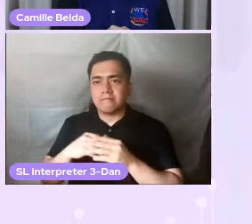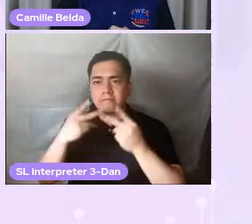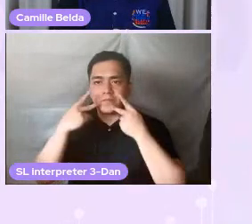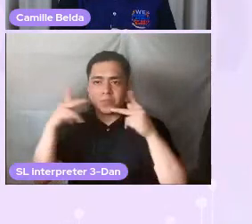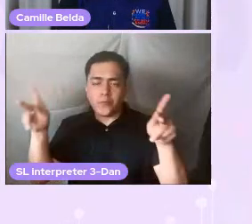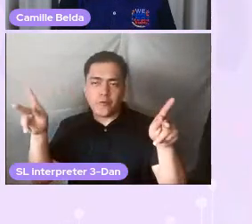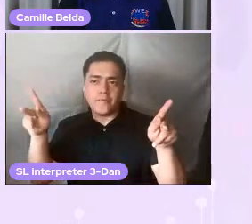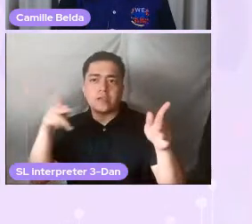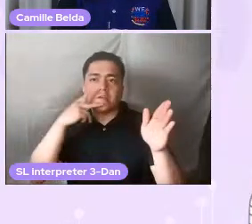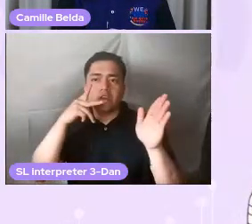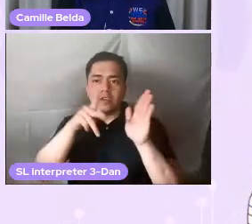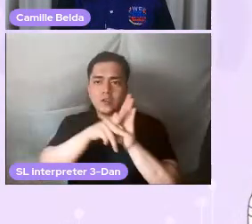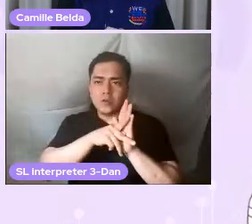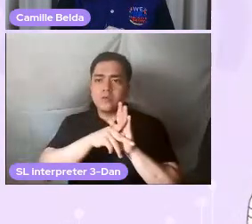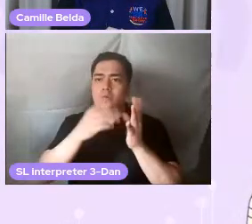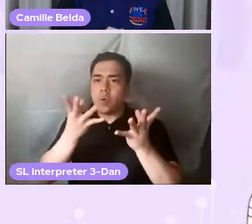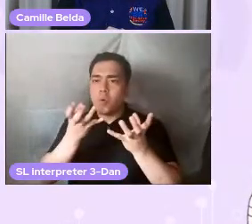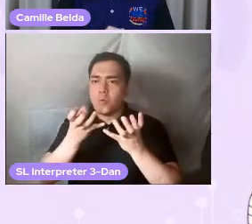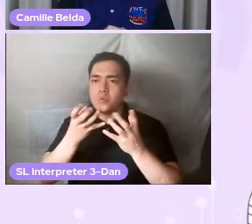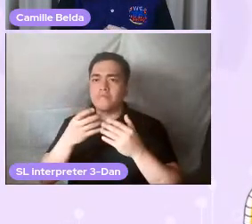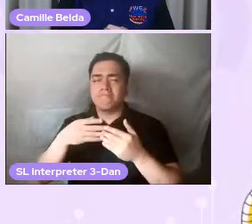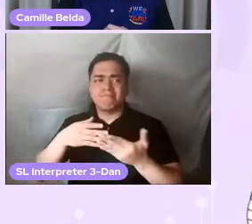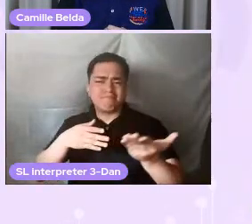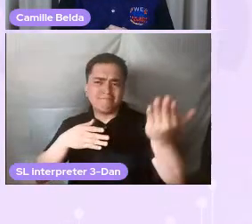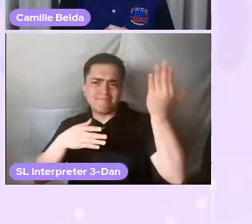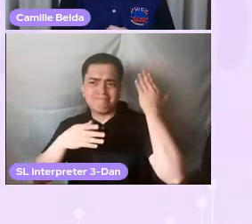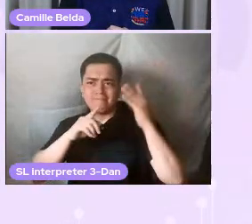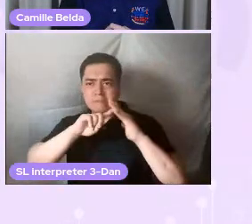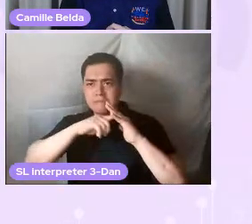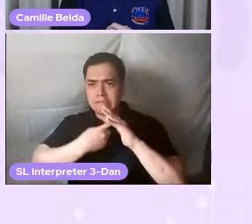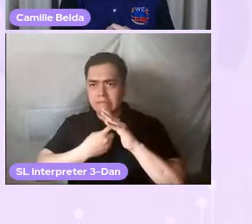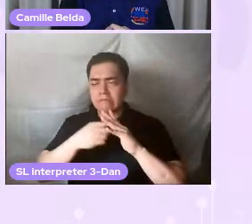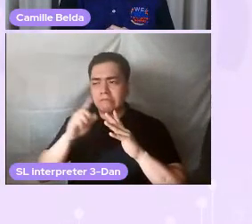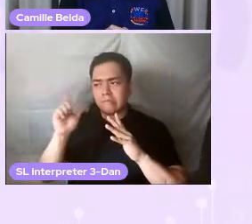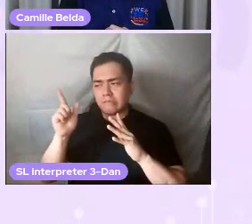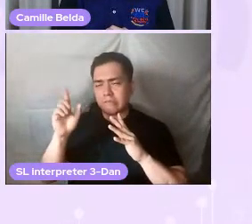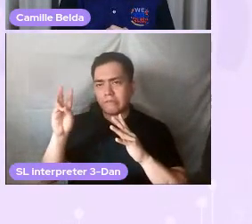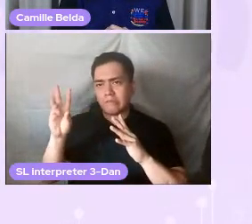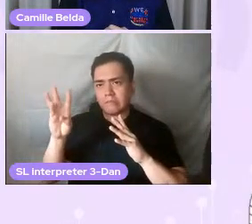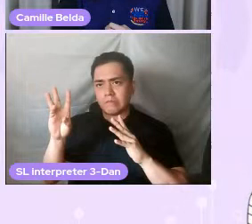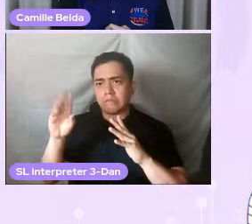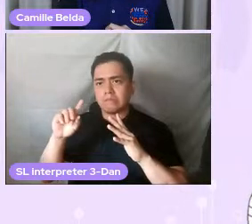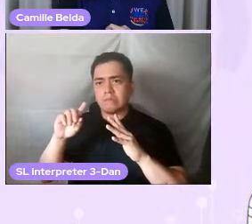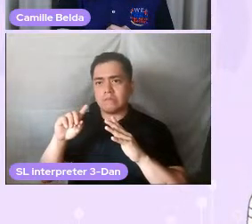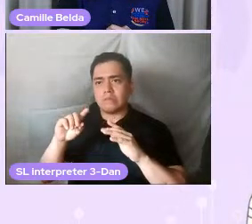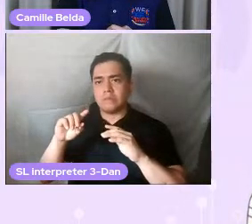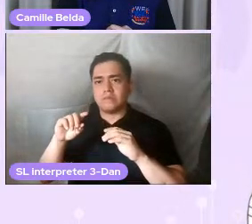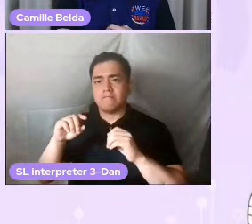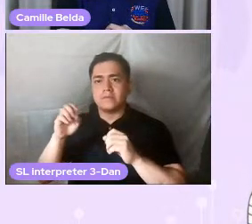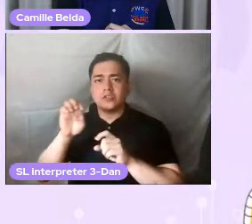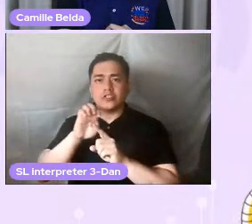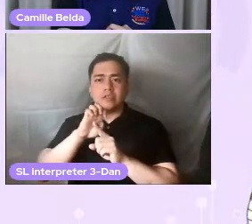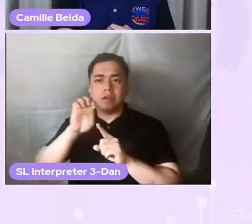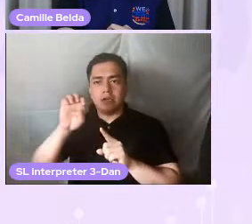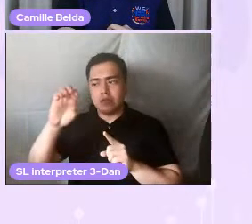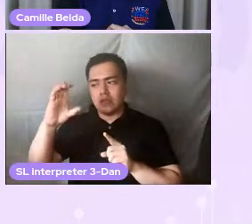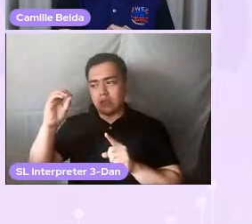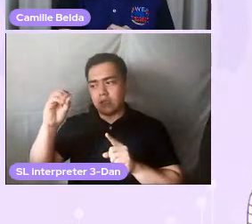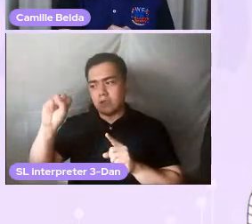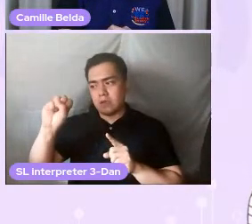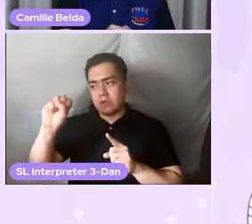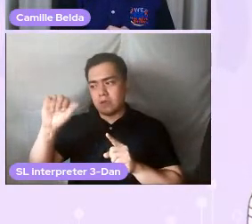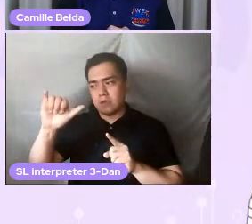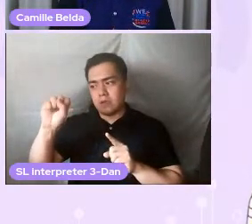initiative which she launched in 2016 to develop the Philippines' startup ecosystem. She completed